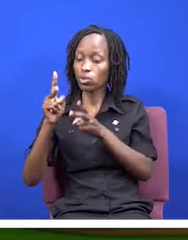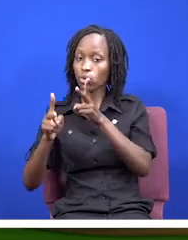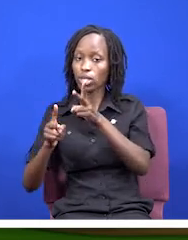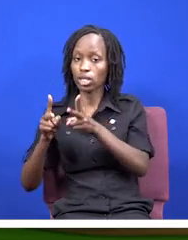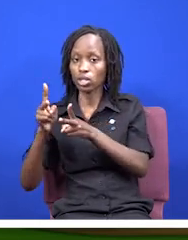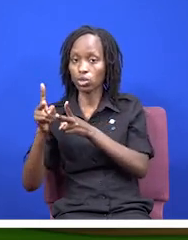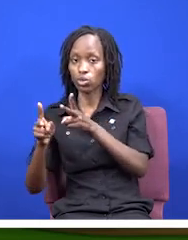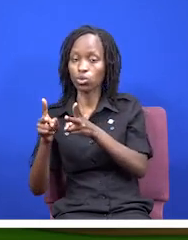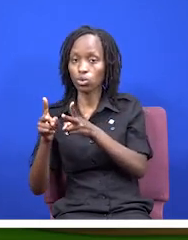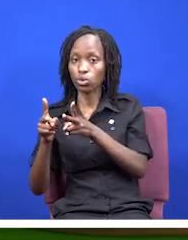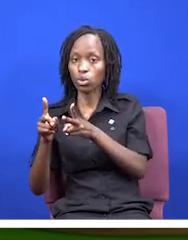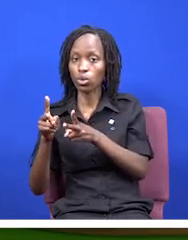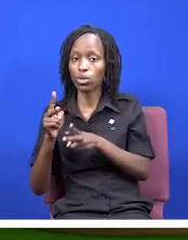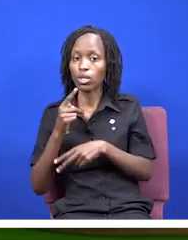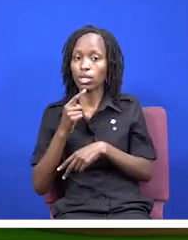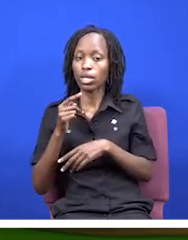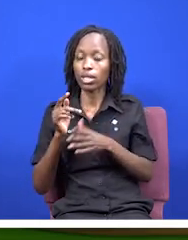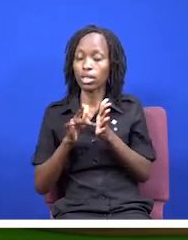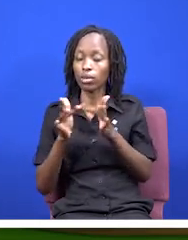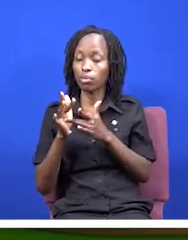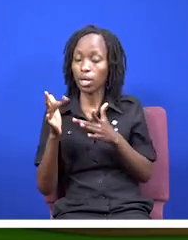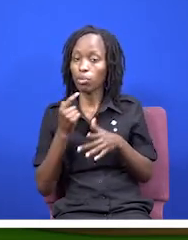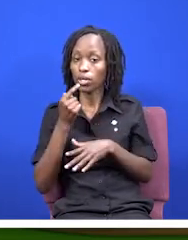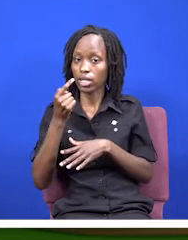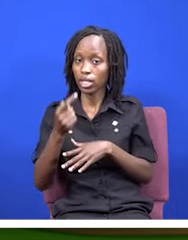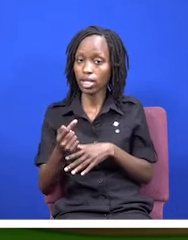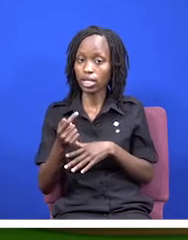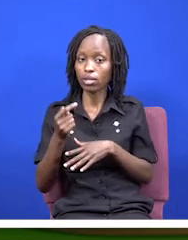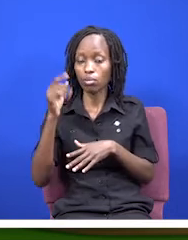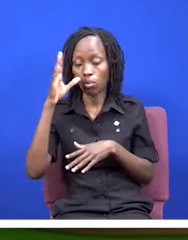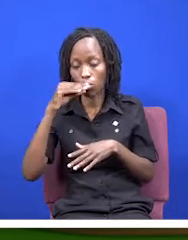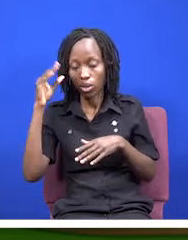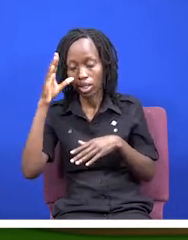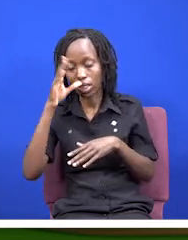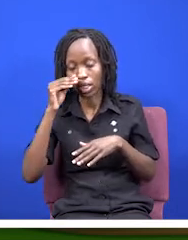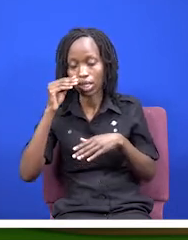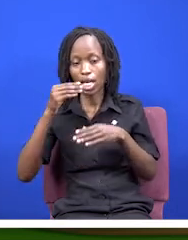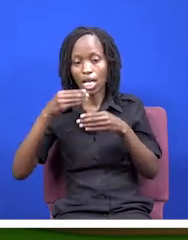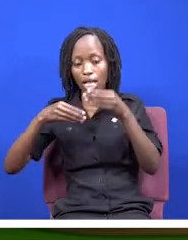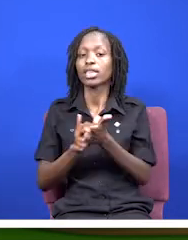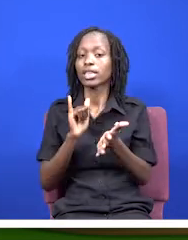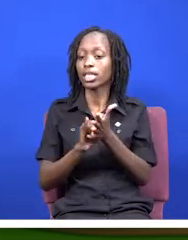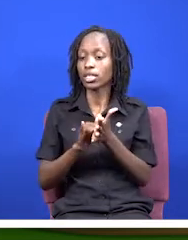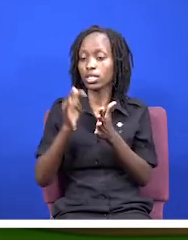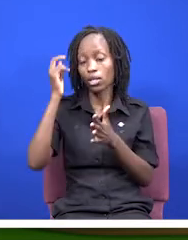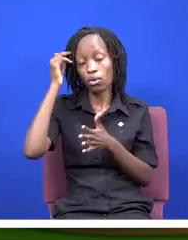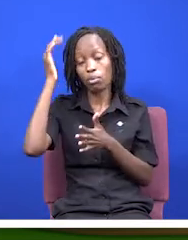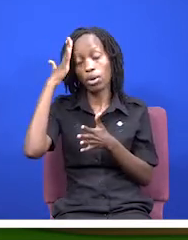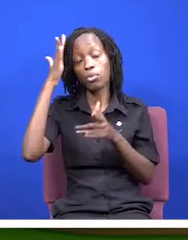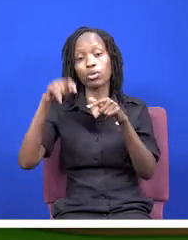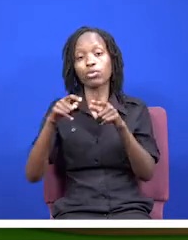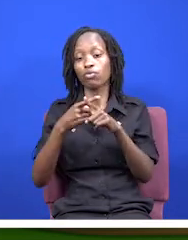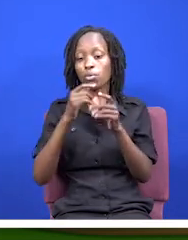was educated in all wisdom of the Egyptians.